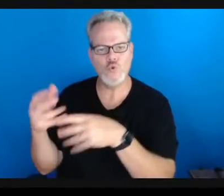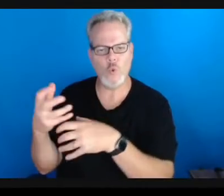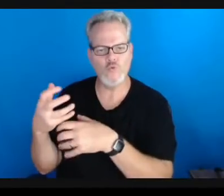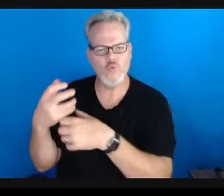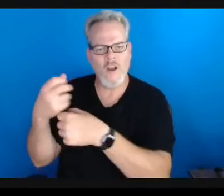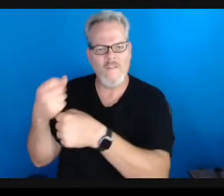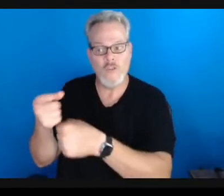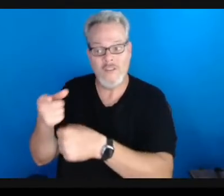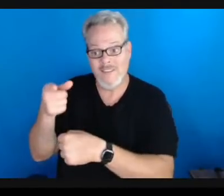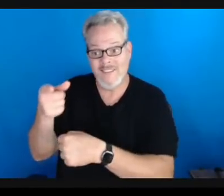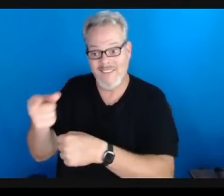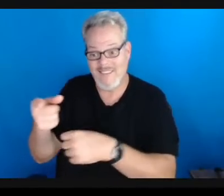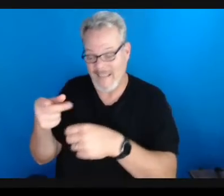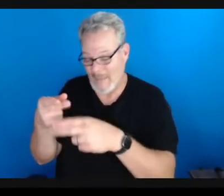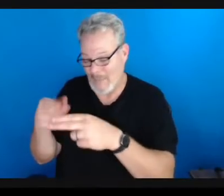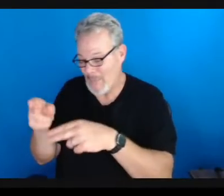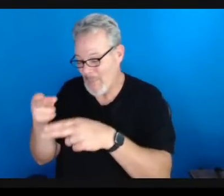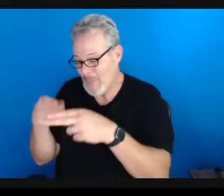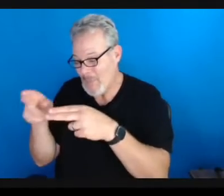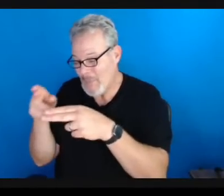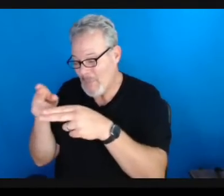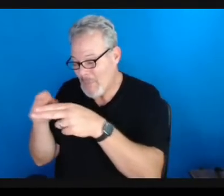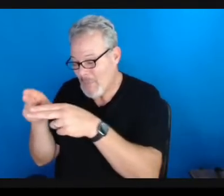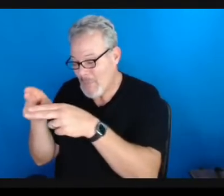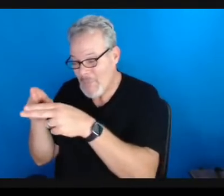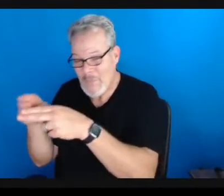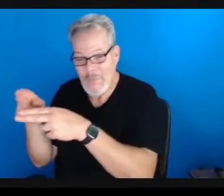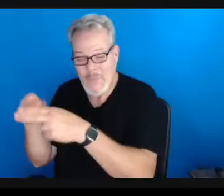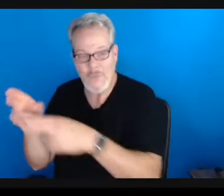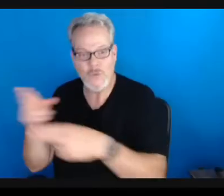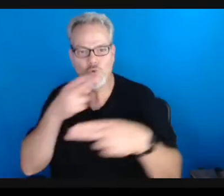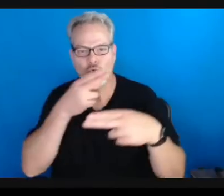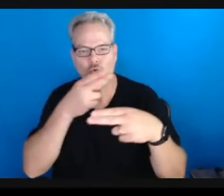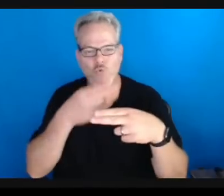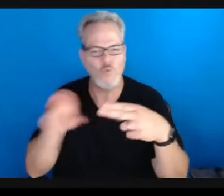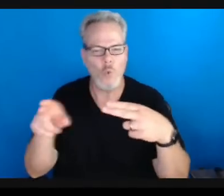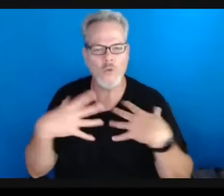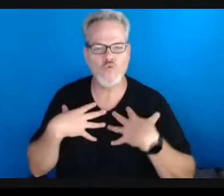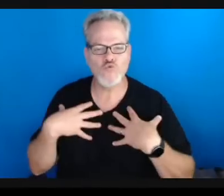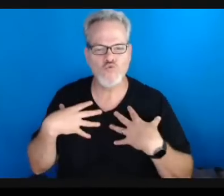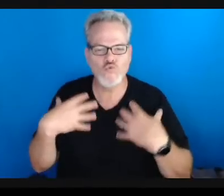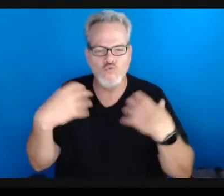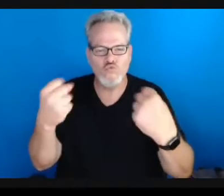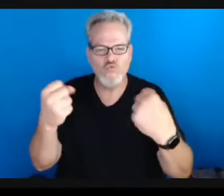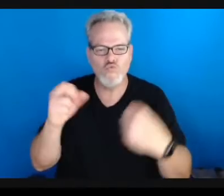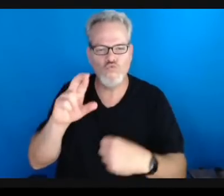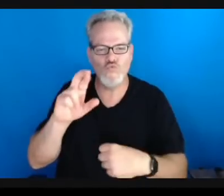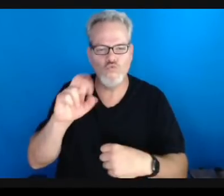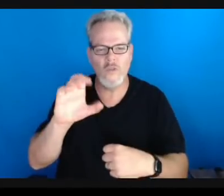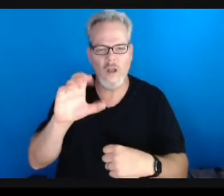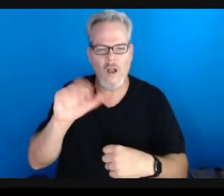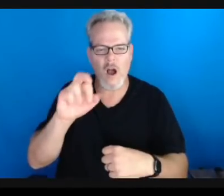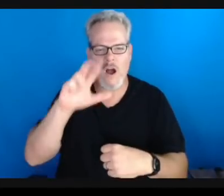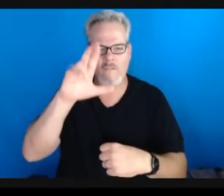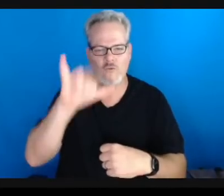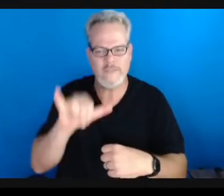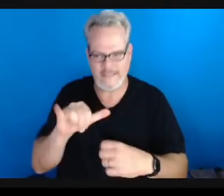drop. So you may also have another short recovery of this 3 to 6 day fashion,